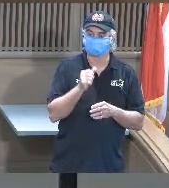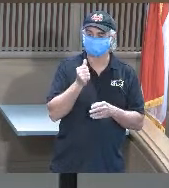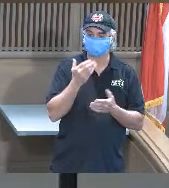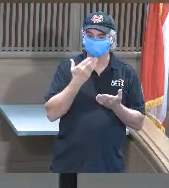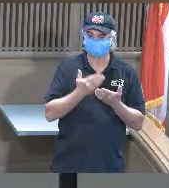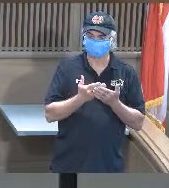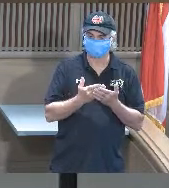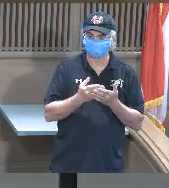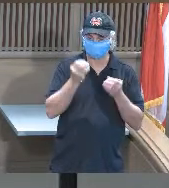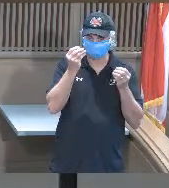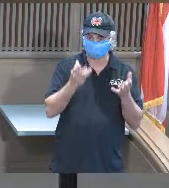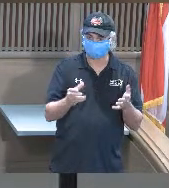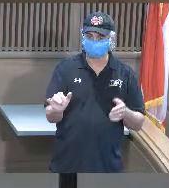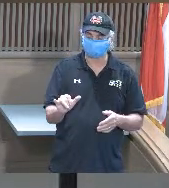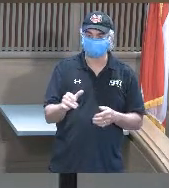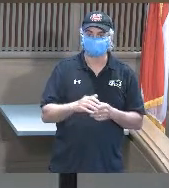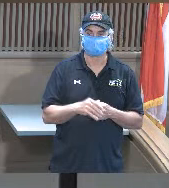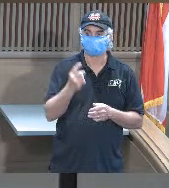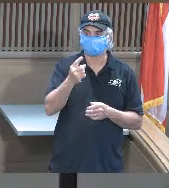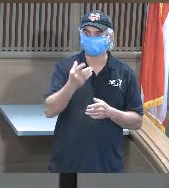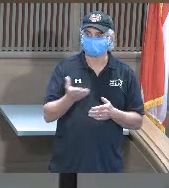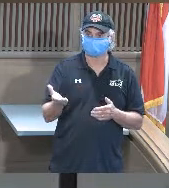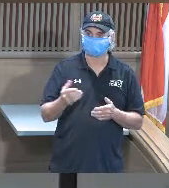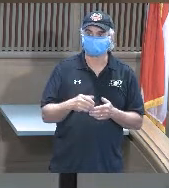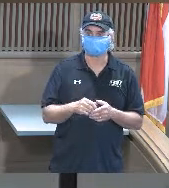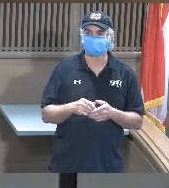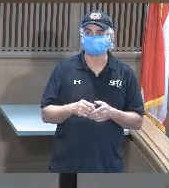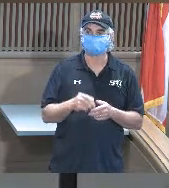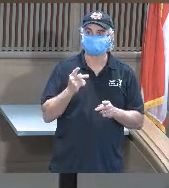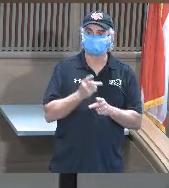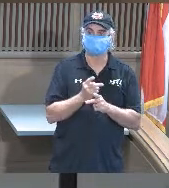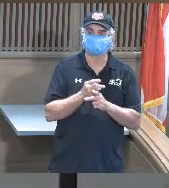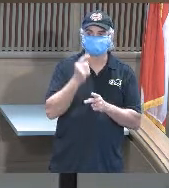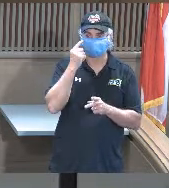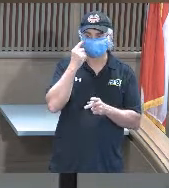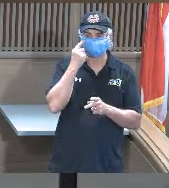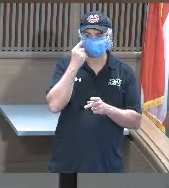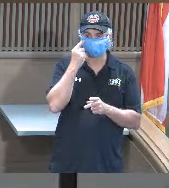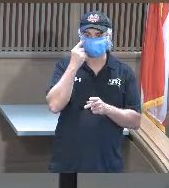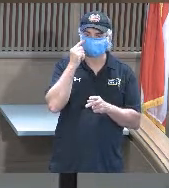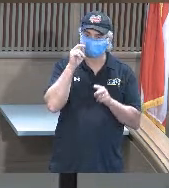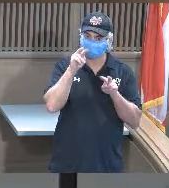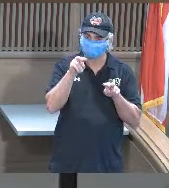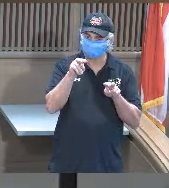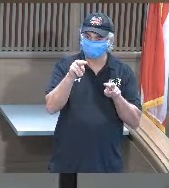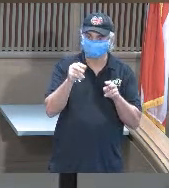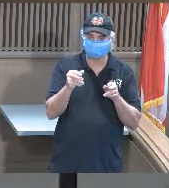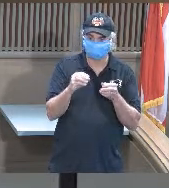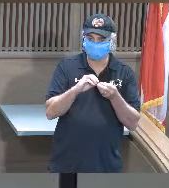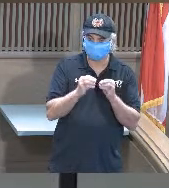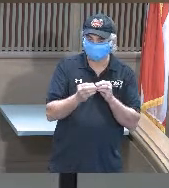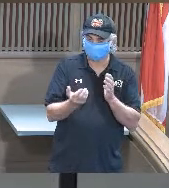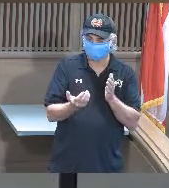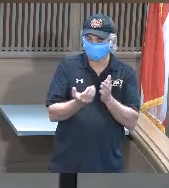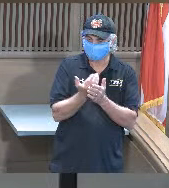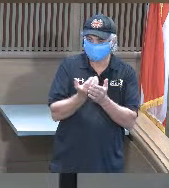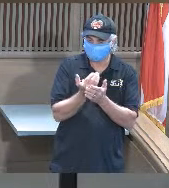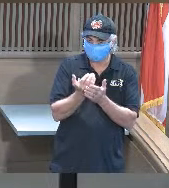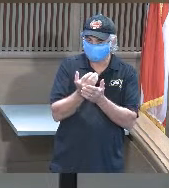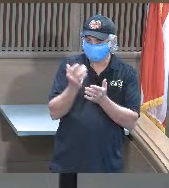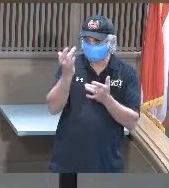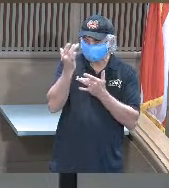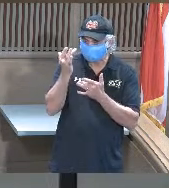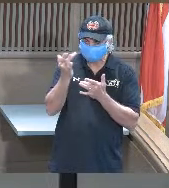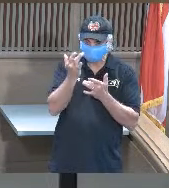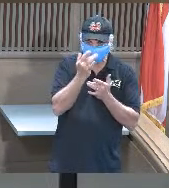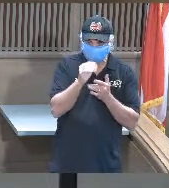news. And one thing we need to always keep our eye on is the number of new infections that are occurring in the